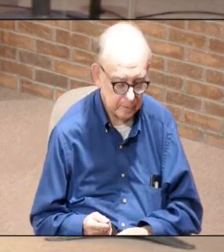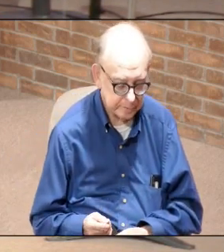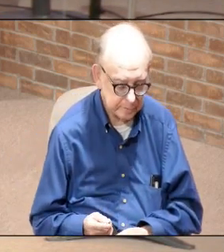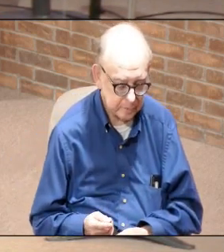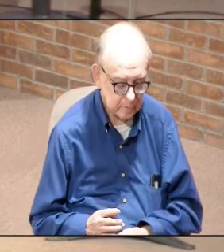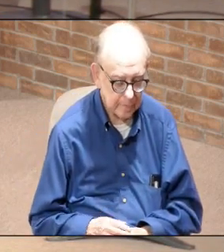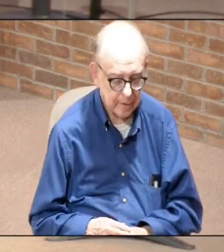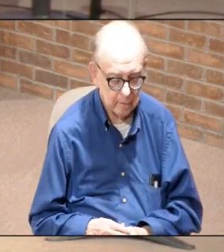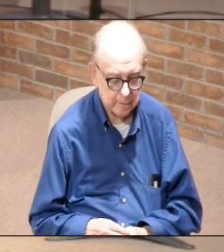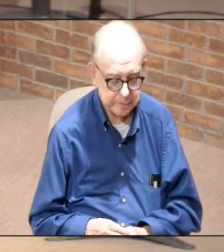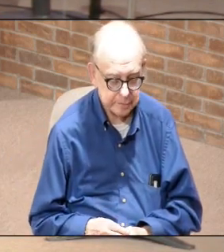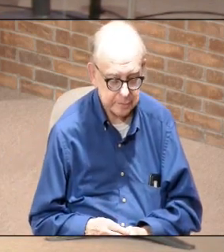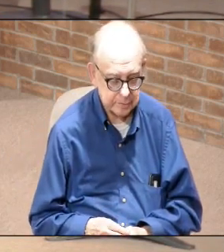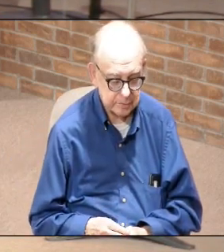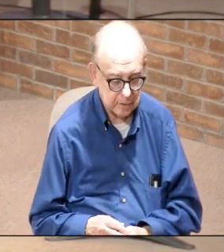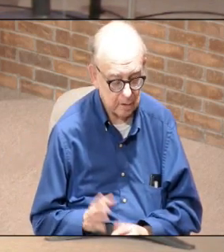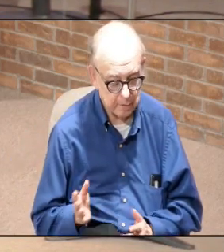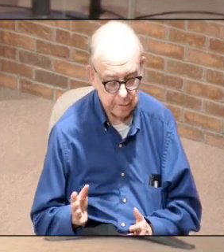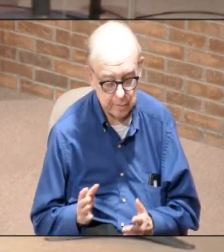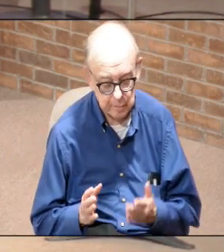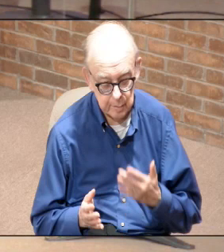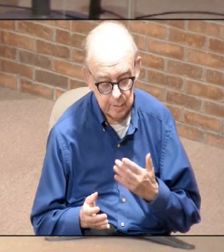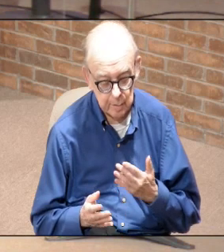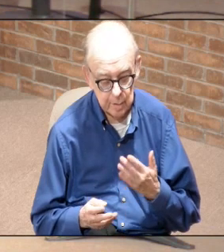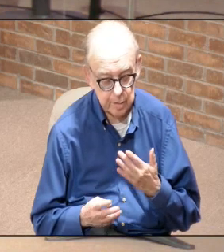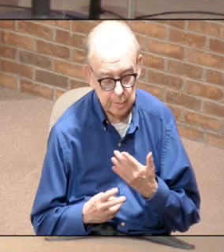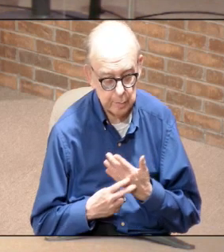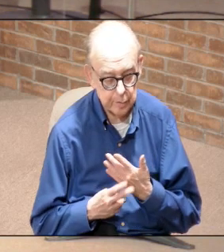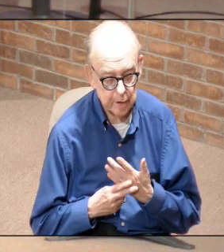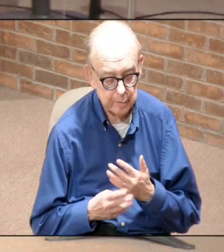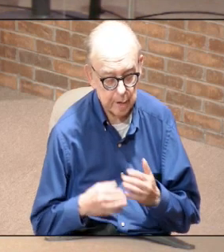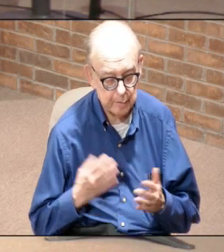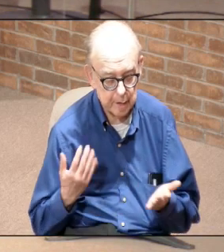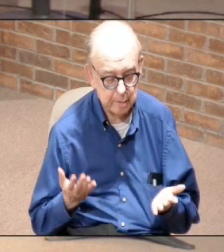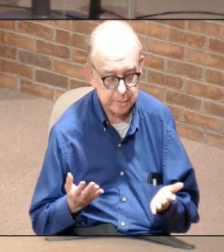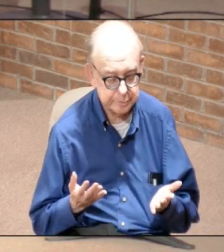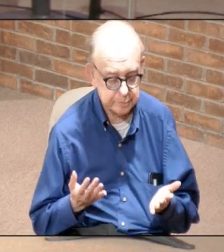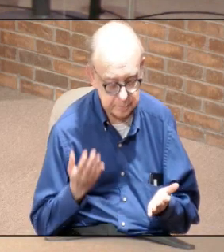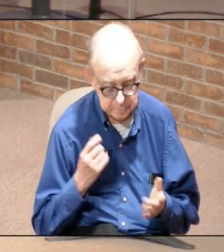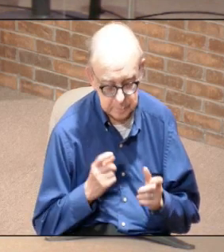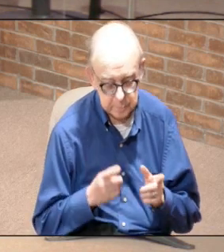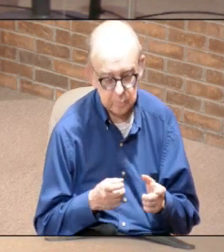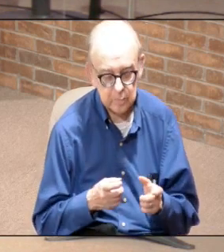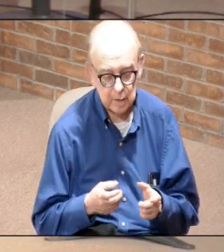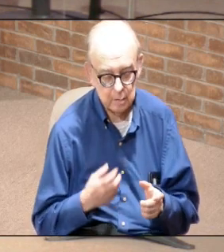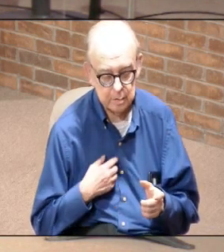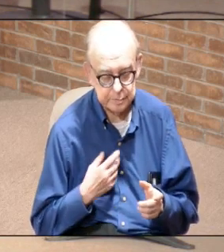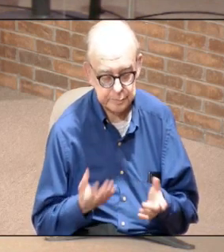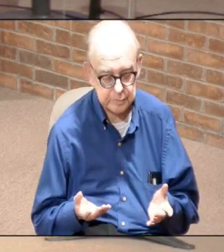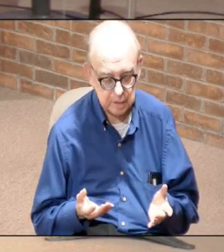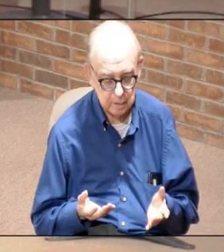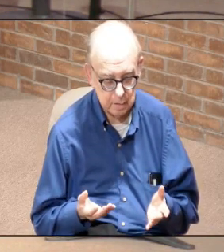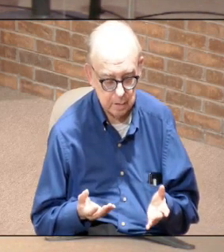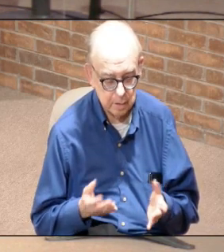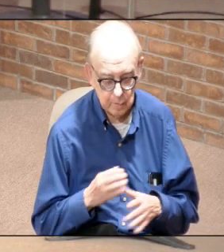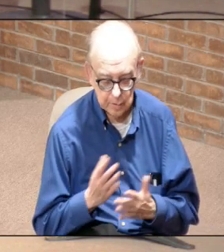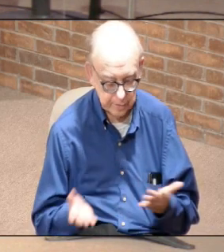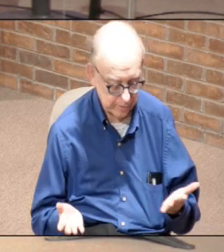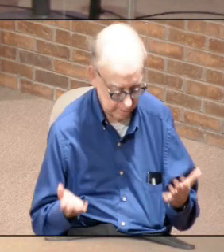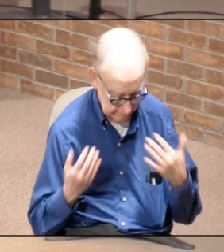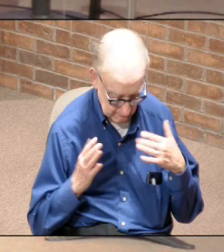sure he can't stab me in the back and knock me down or something. And if I'm going to run, I definitely don't want all that stuff on